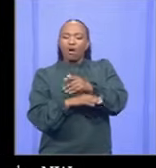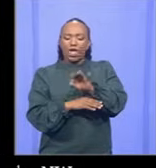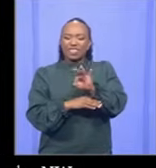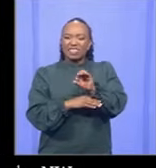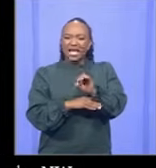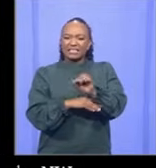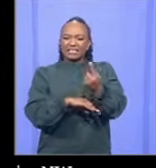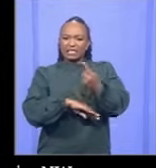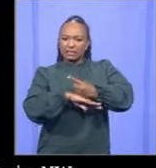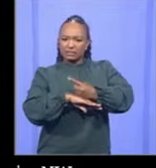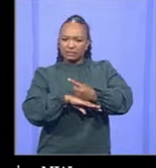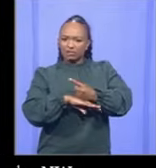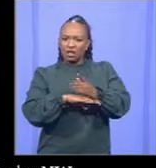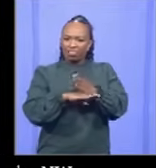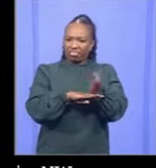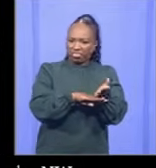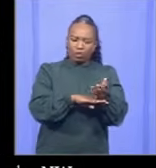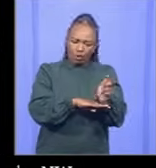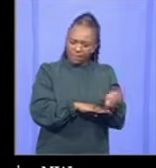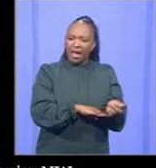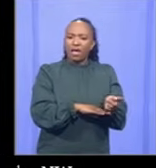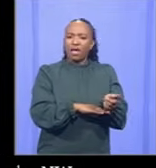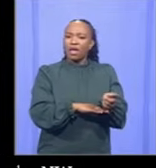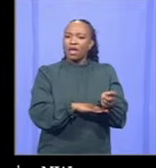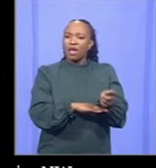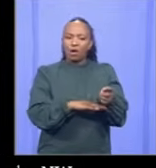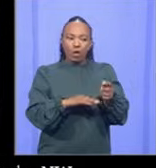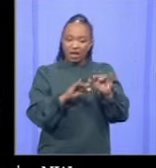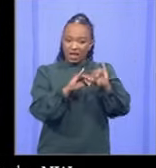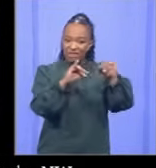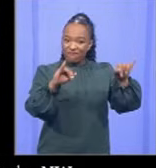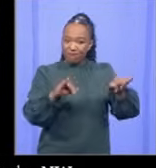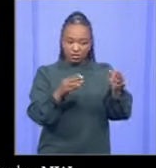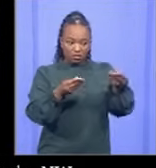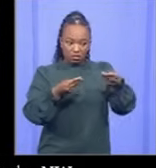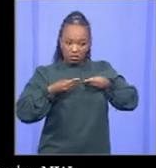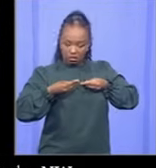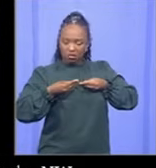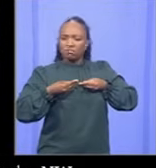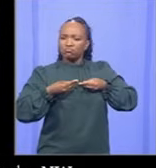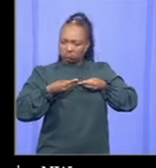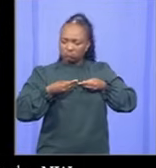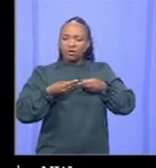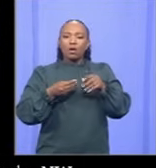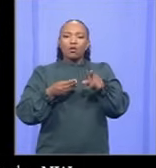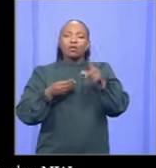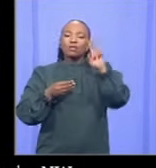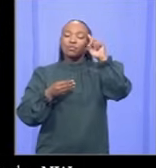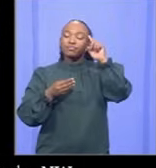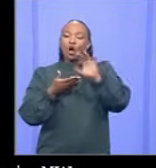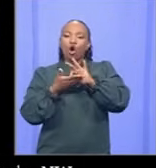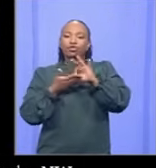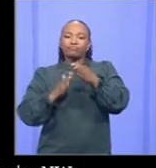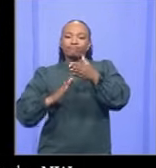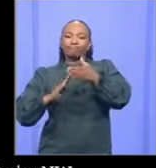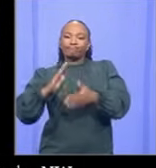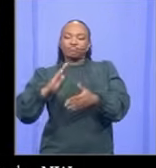amogela invoice. Mme re solofetse gore projeke eno e tla fela mo ngwageng o latelang wa 2025 ka kgwedi